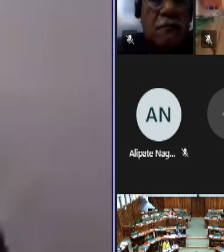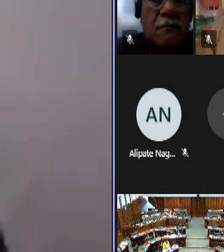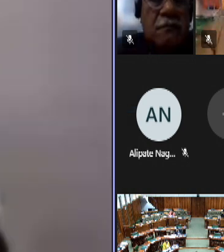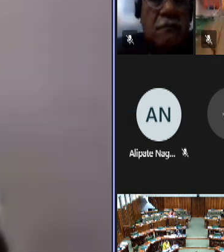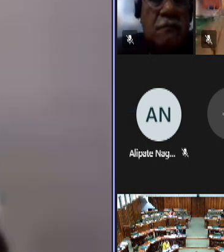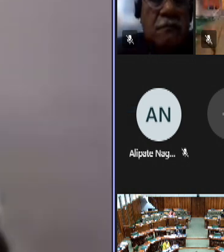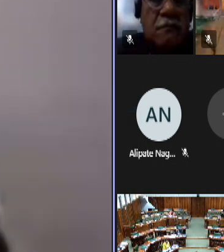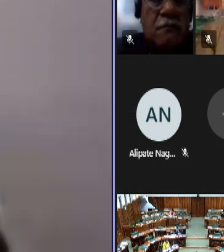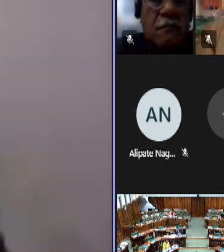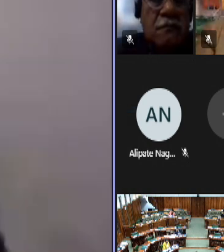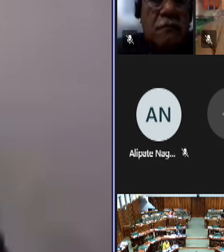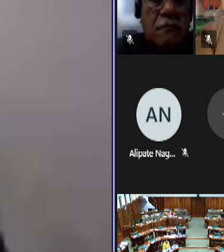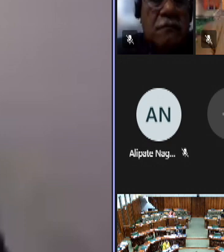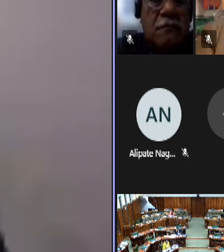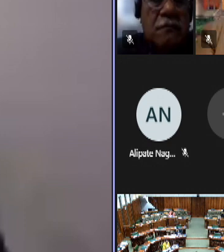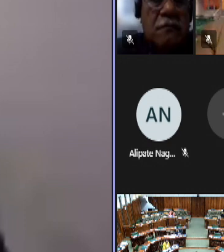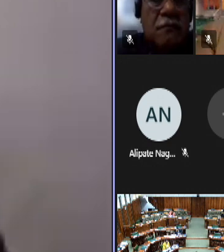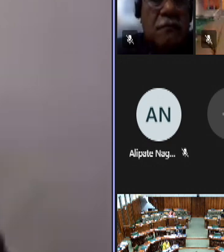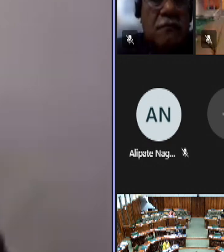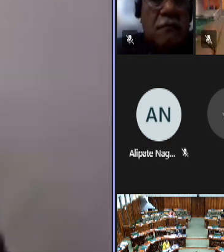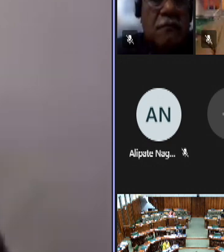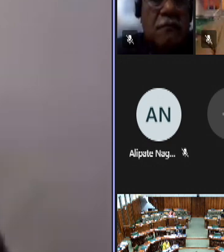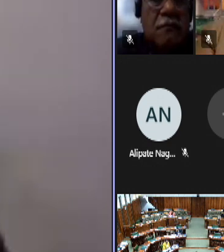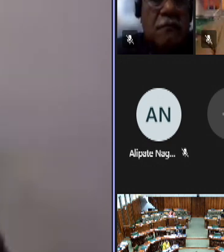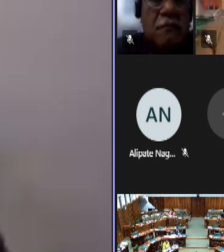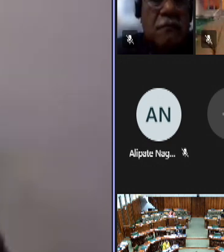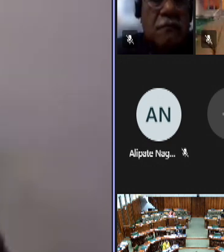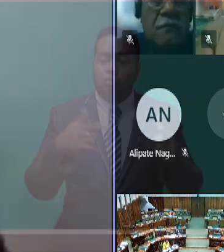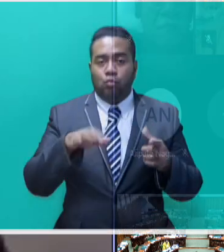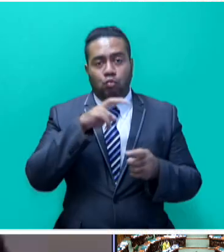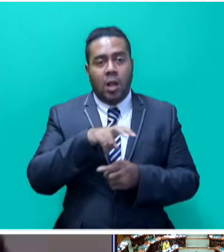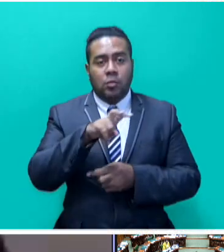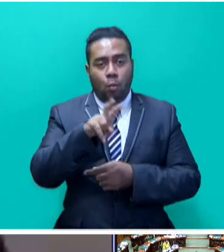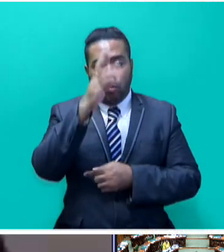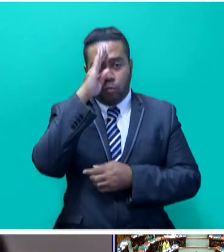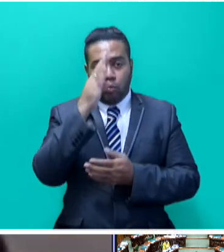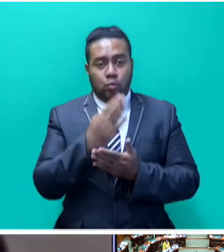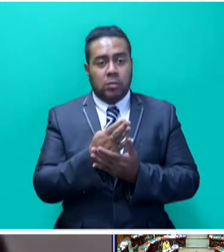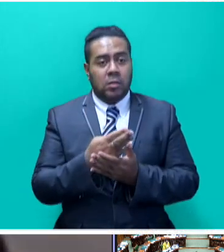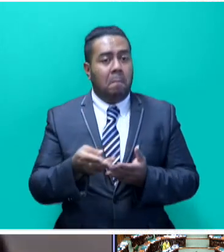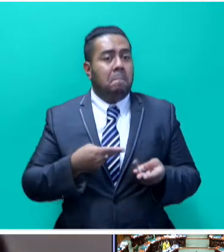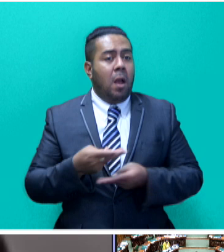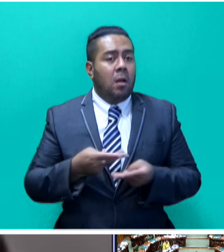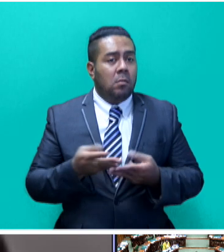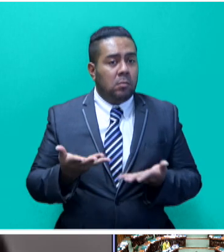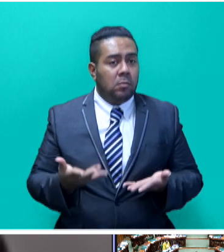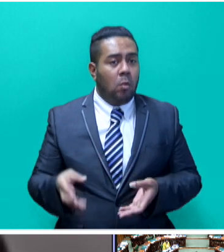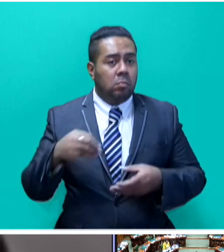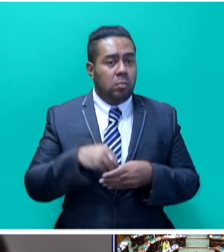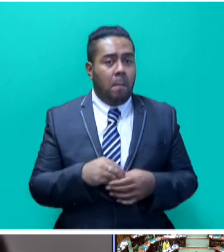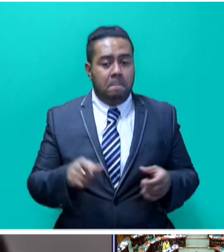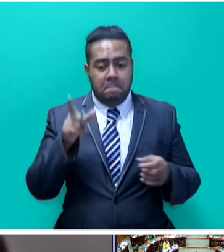micro, small, medium or large business, transport, student, market vendor, elder, or person